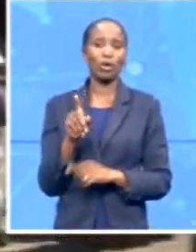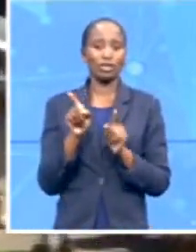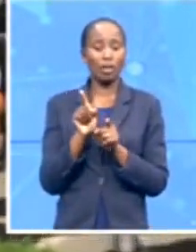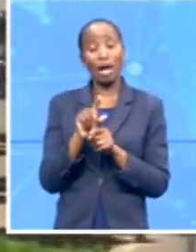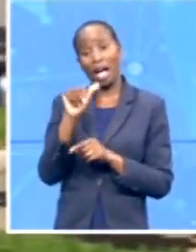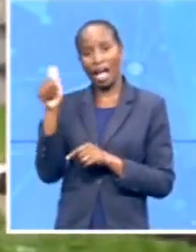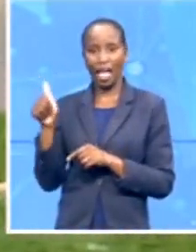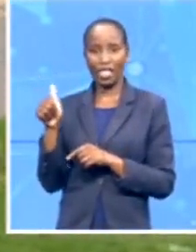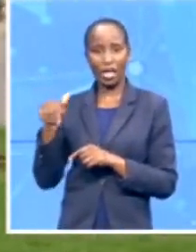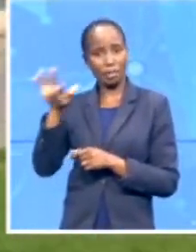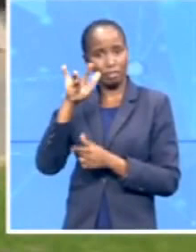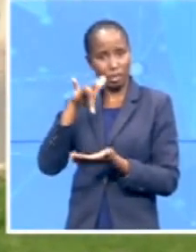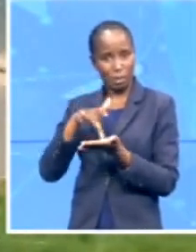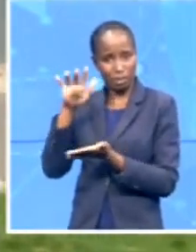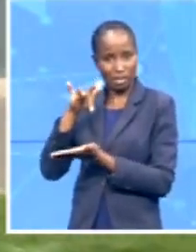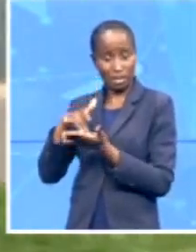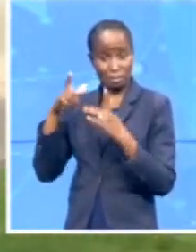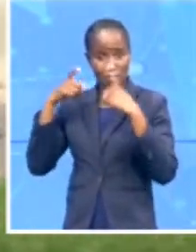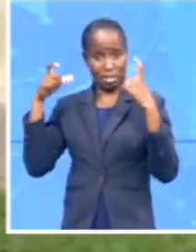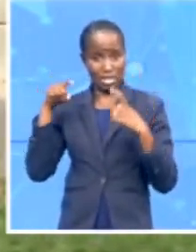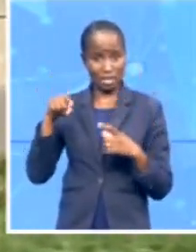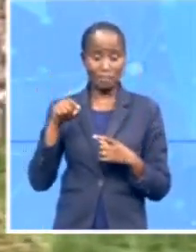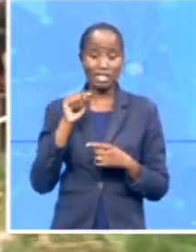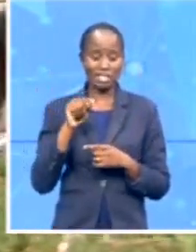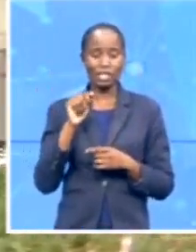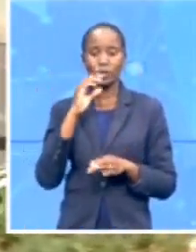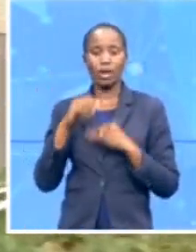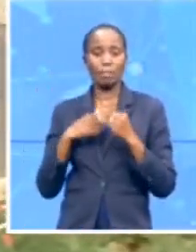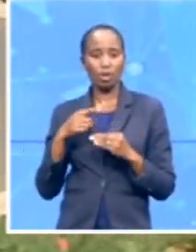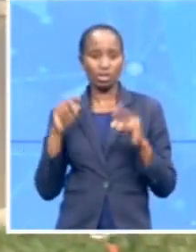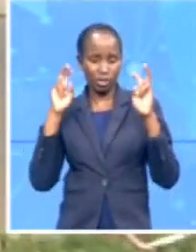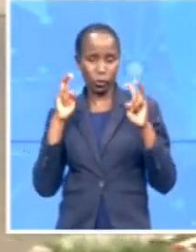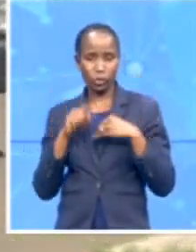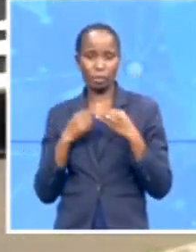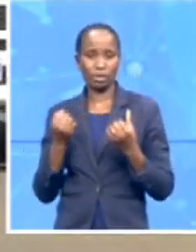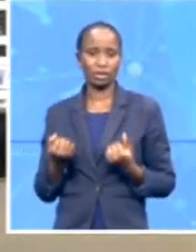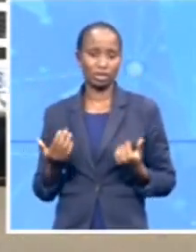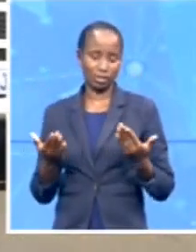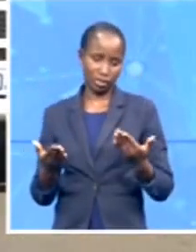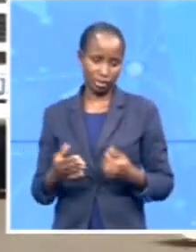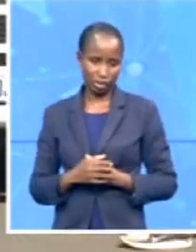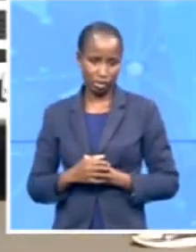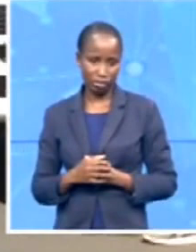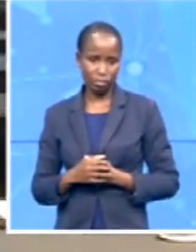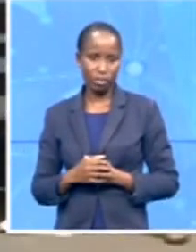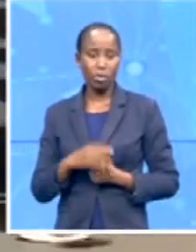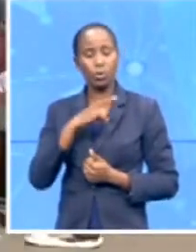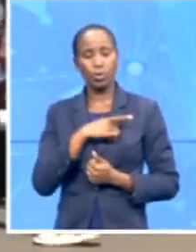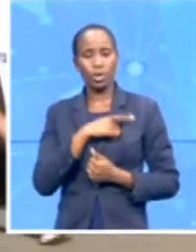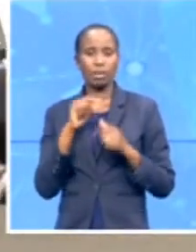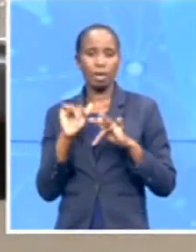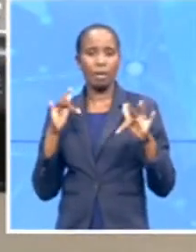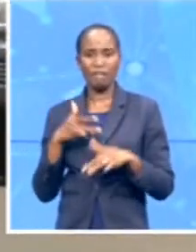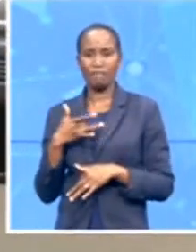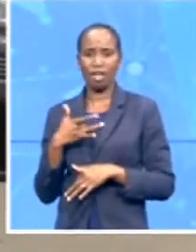talks to the issue about services where people feel that, they're going to be concerned with the bread and